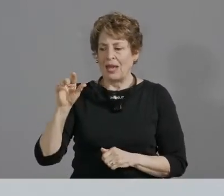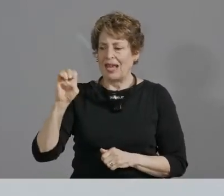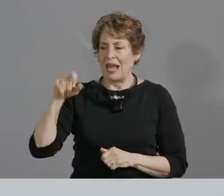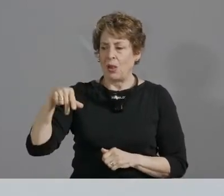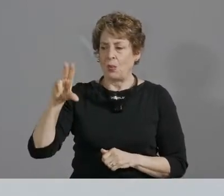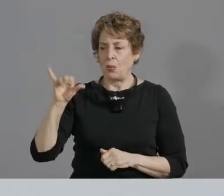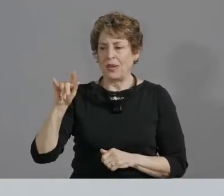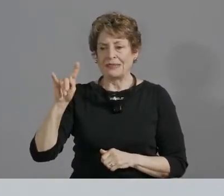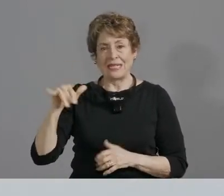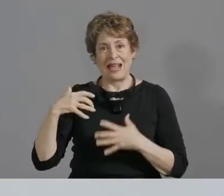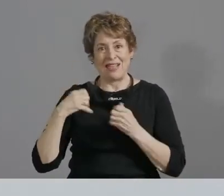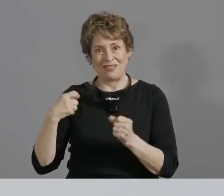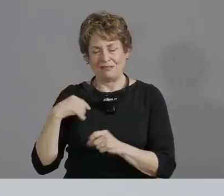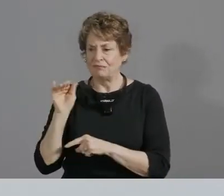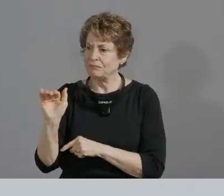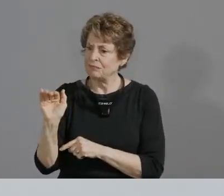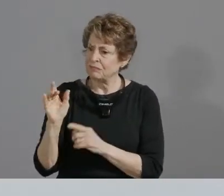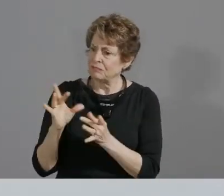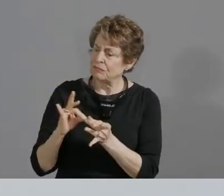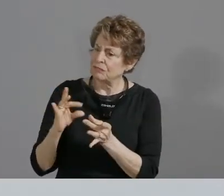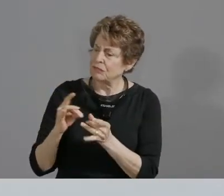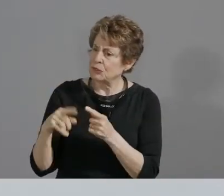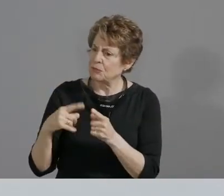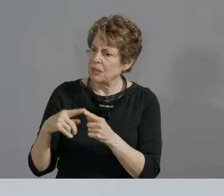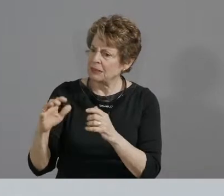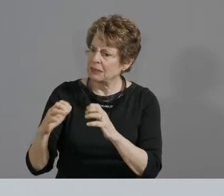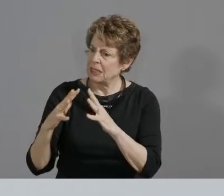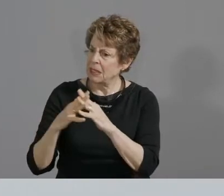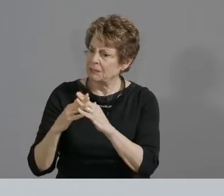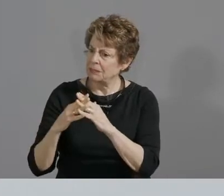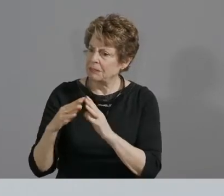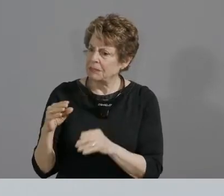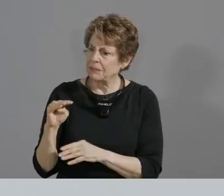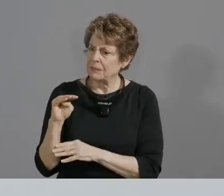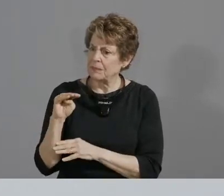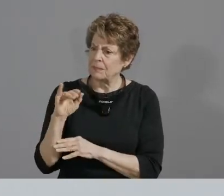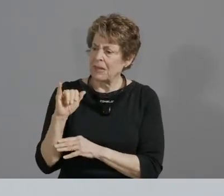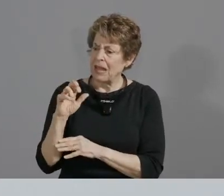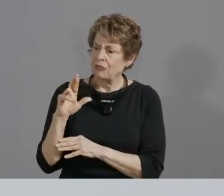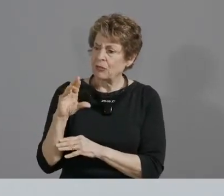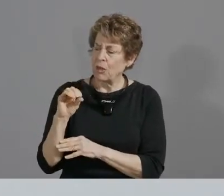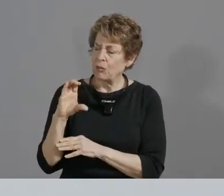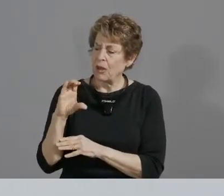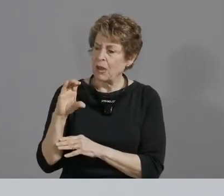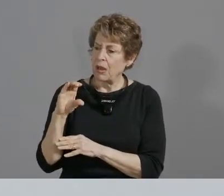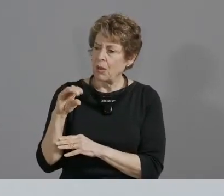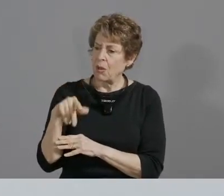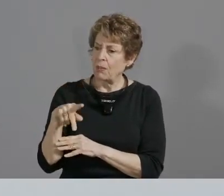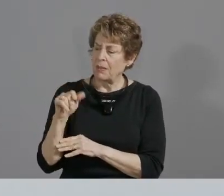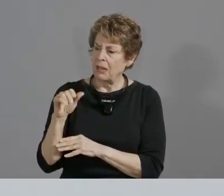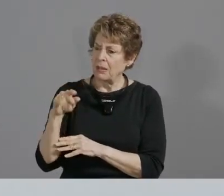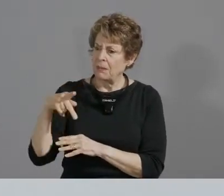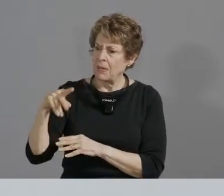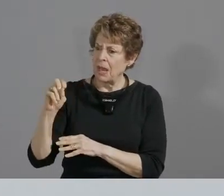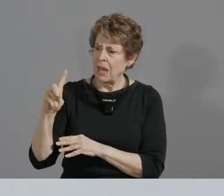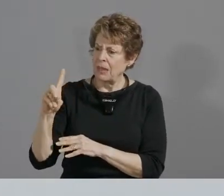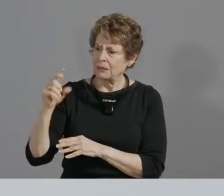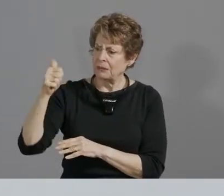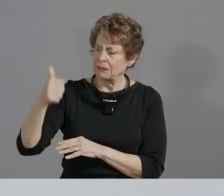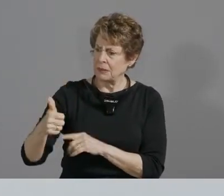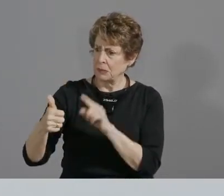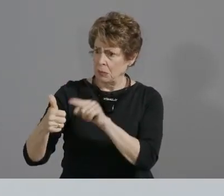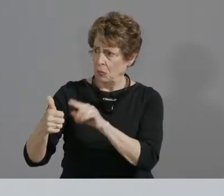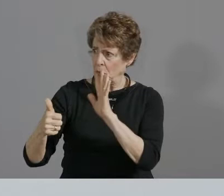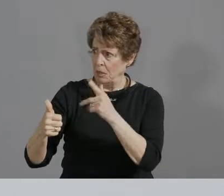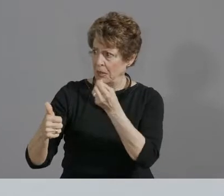micropods. Can you comment on when those may become available? And are they going to be in communities